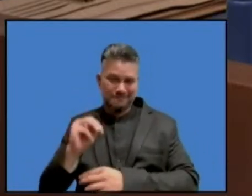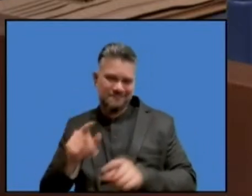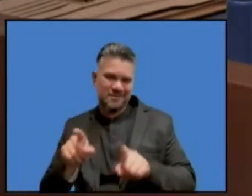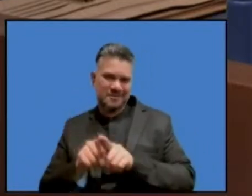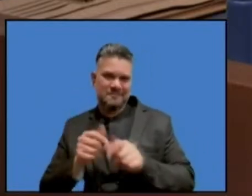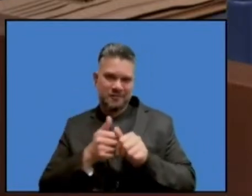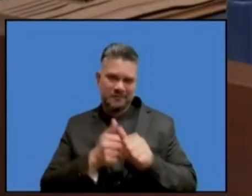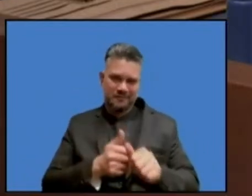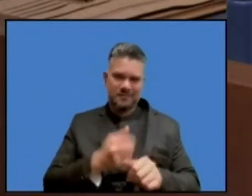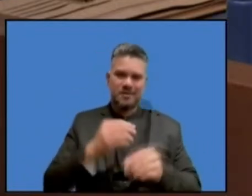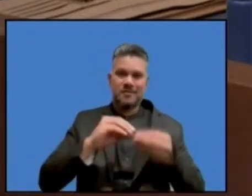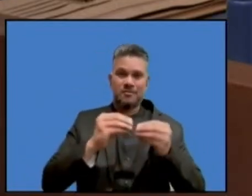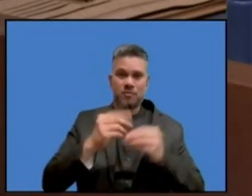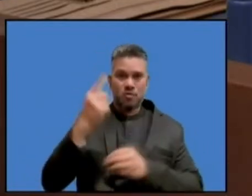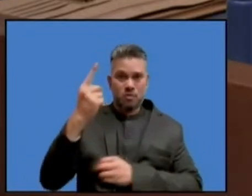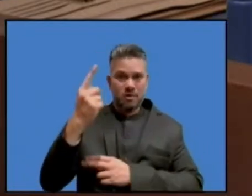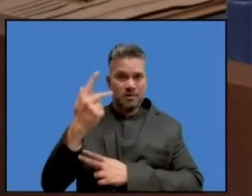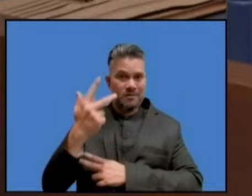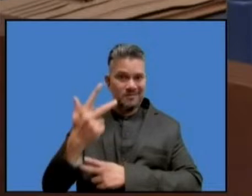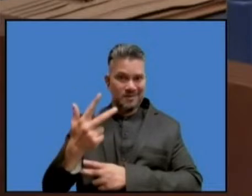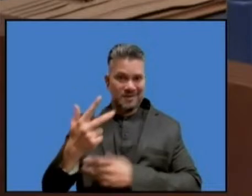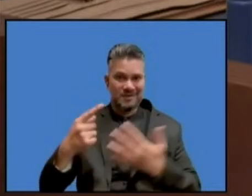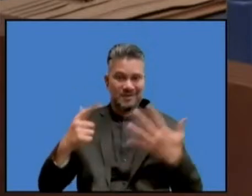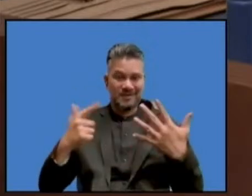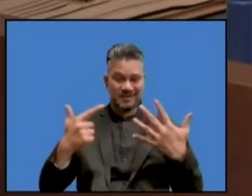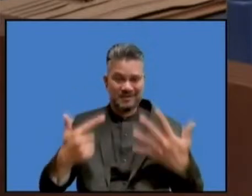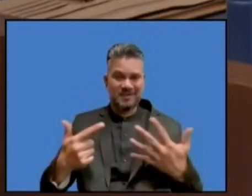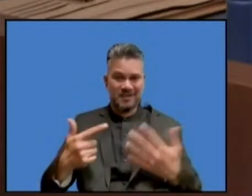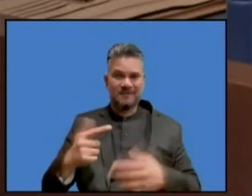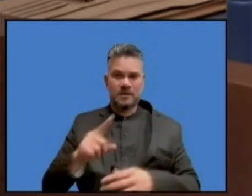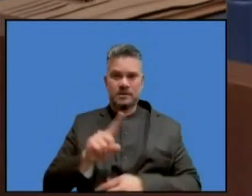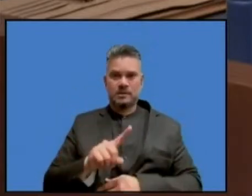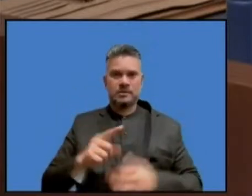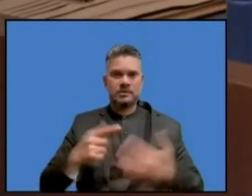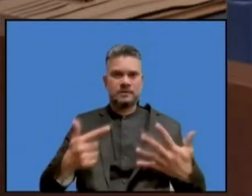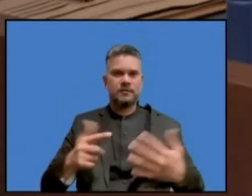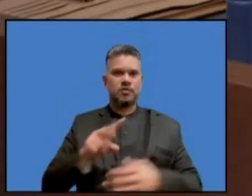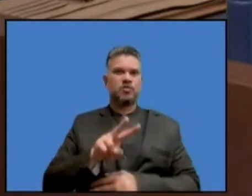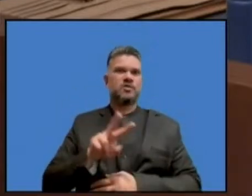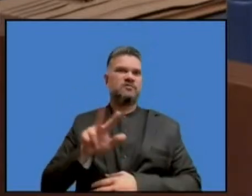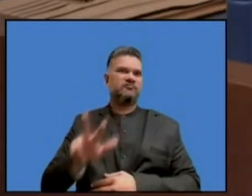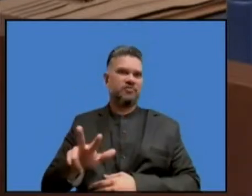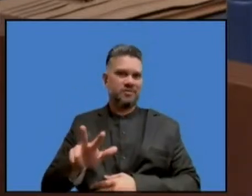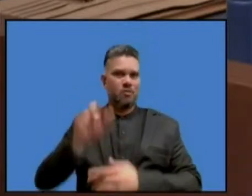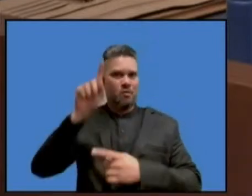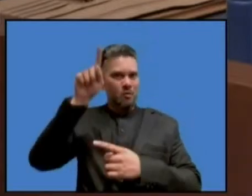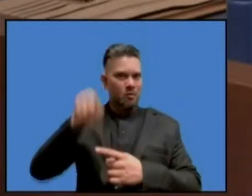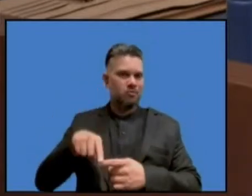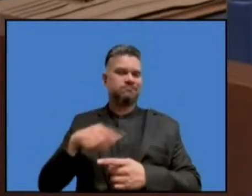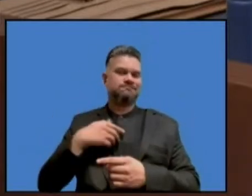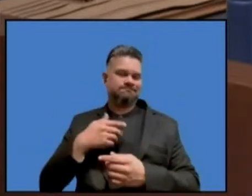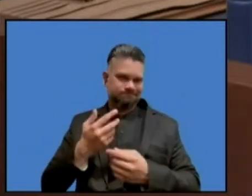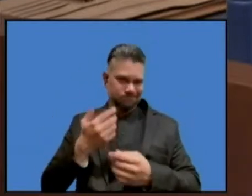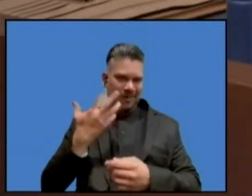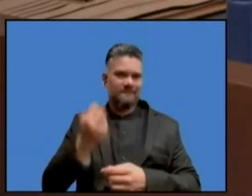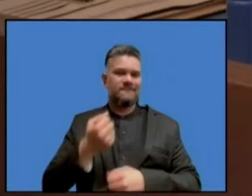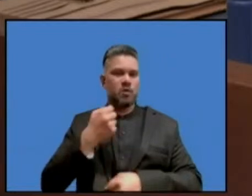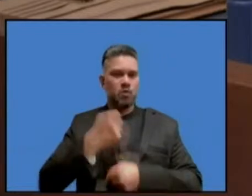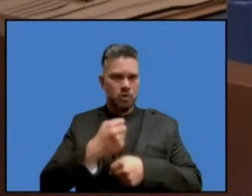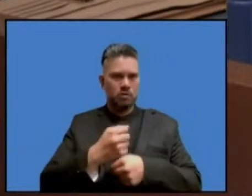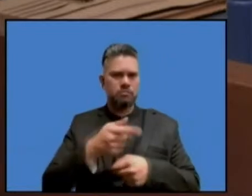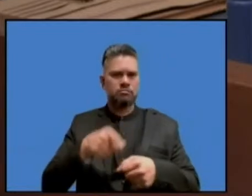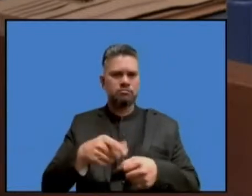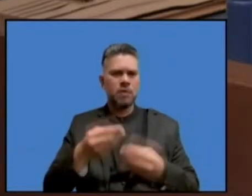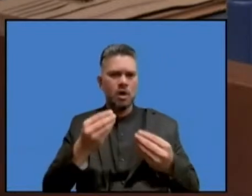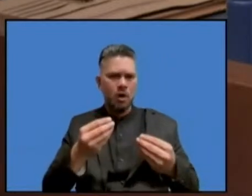7, 17, and 23. At the heart of our efforts lie a steadfast commitment to empirical decision-making. The Department